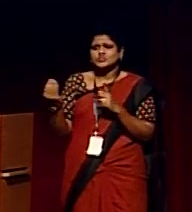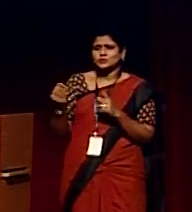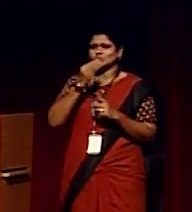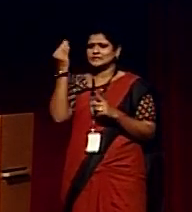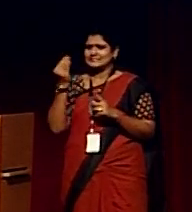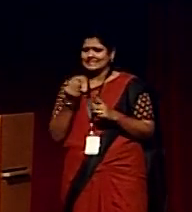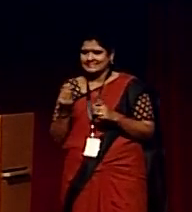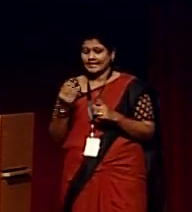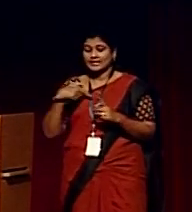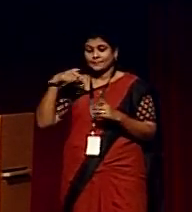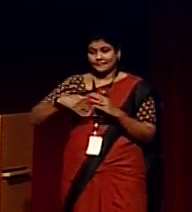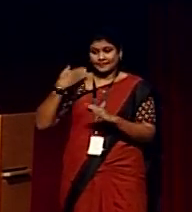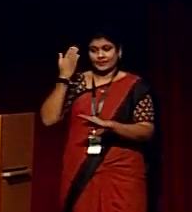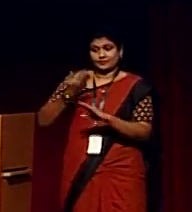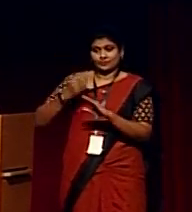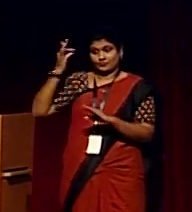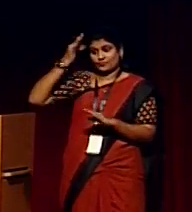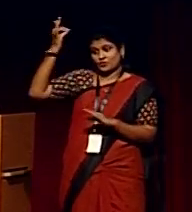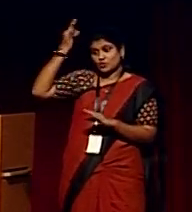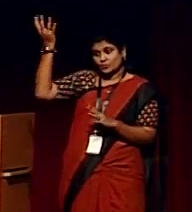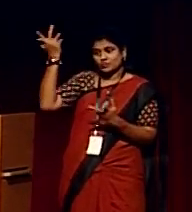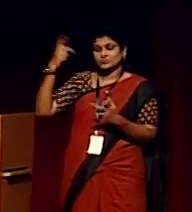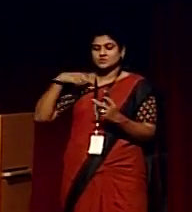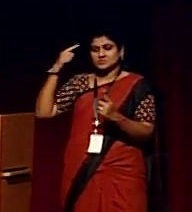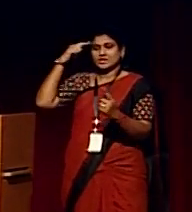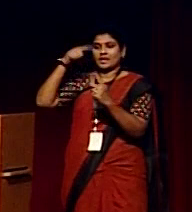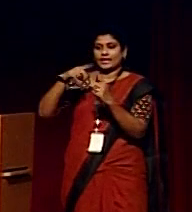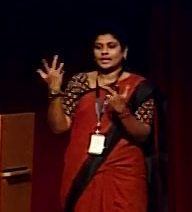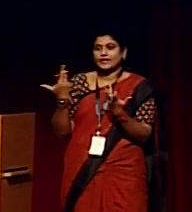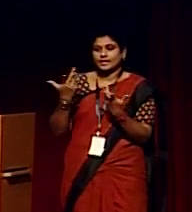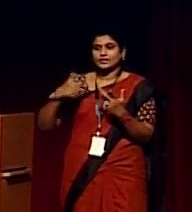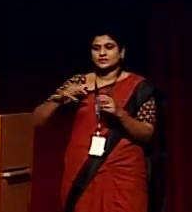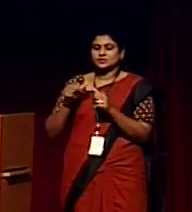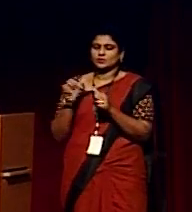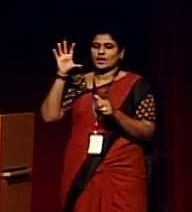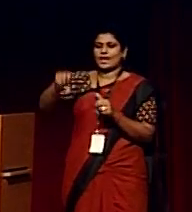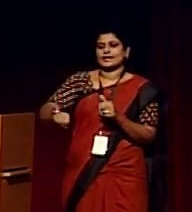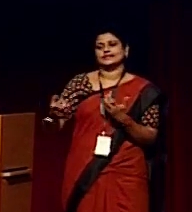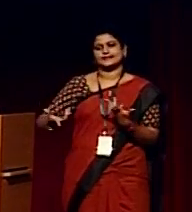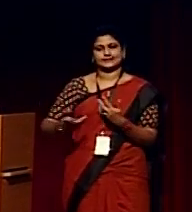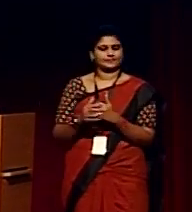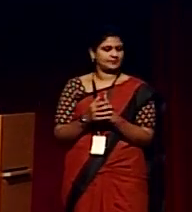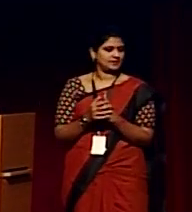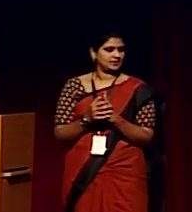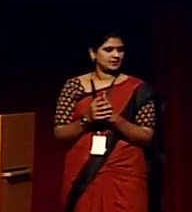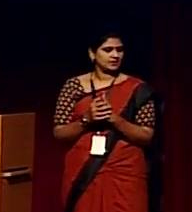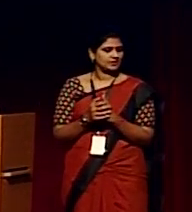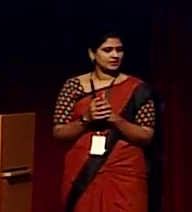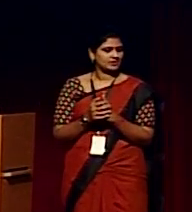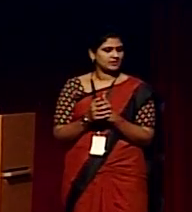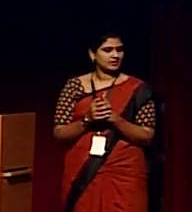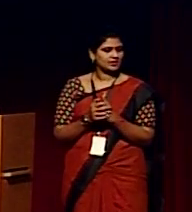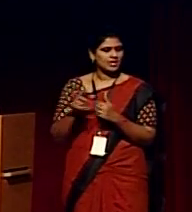of SVGs for the web, which are reactive to all kinds of accessibility needs. And I work as a CTO for